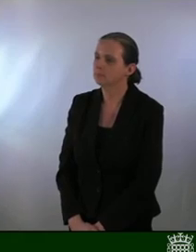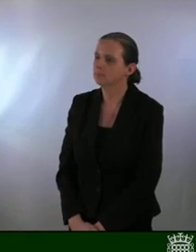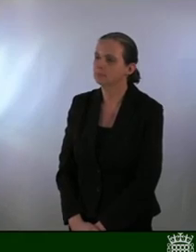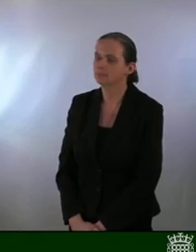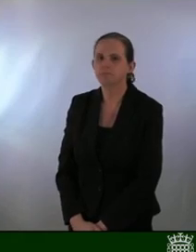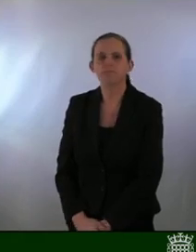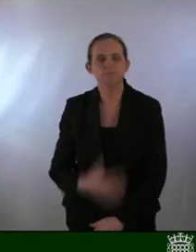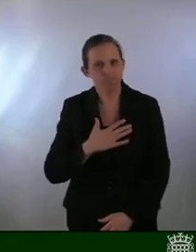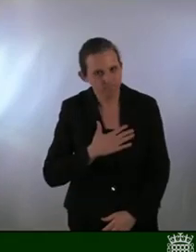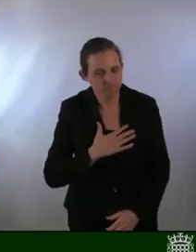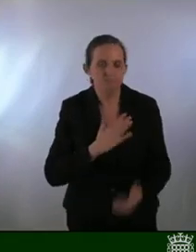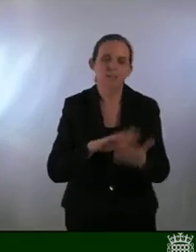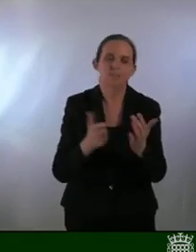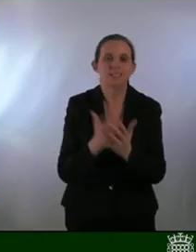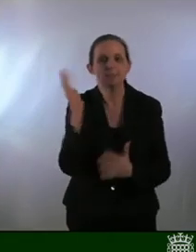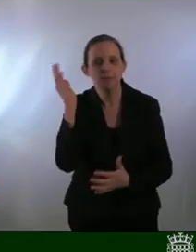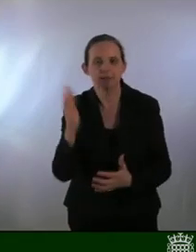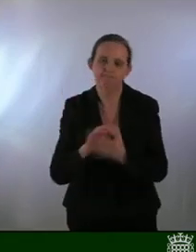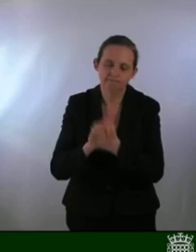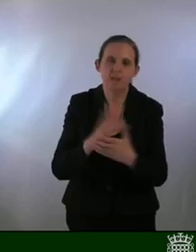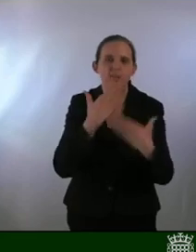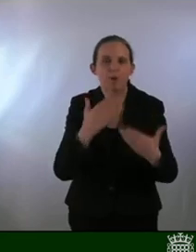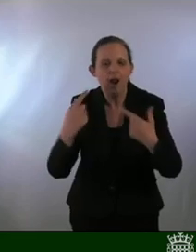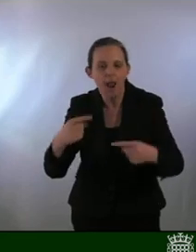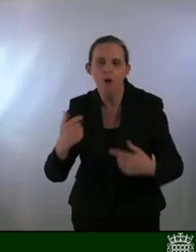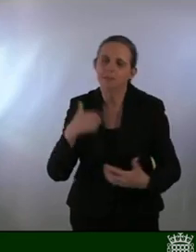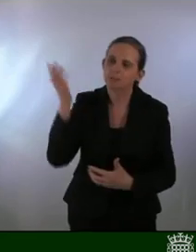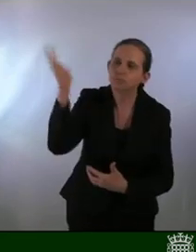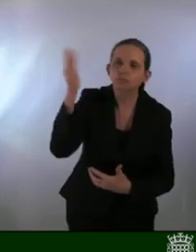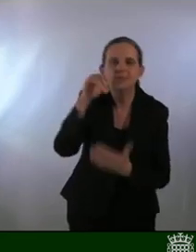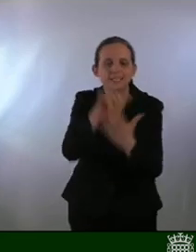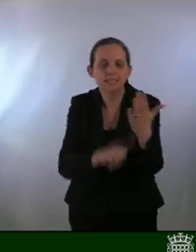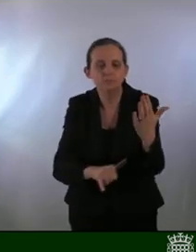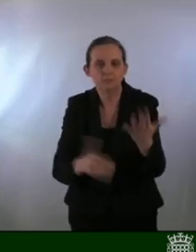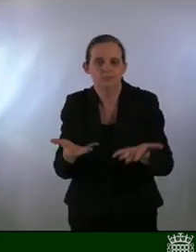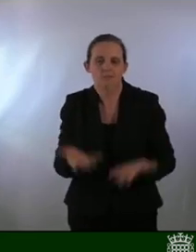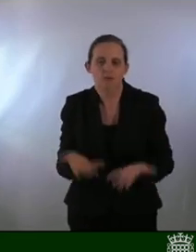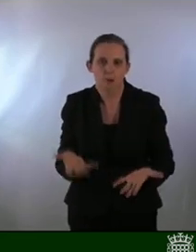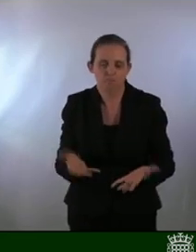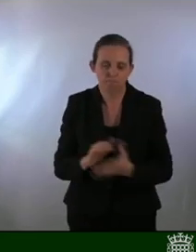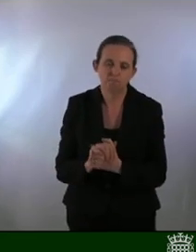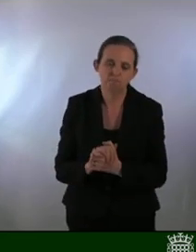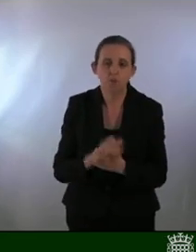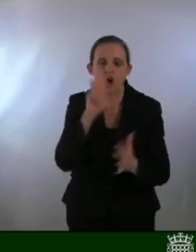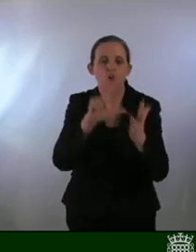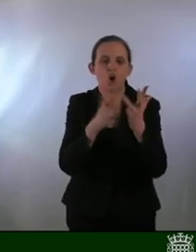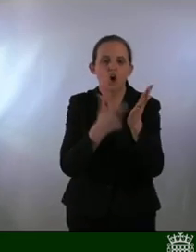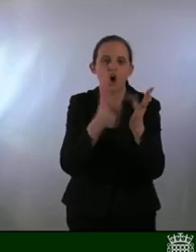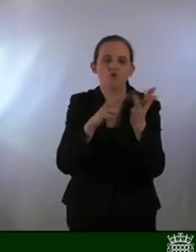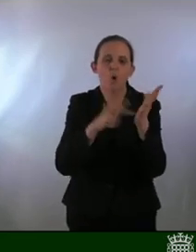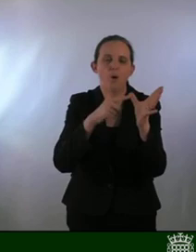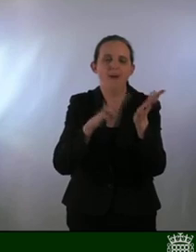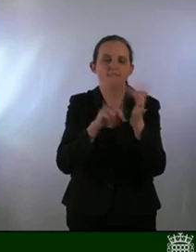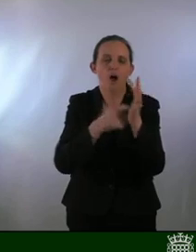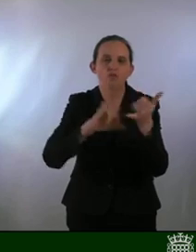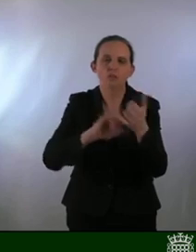Mr. Speaker, thank you for allowing me to make a statement at this time. Mr. Speaker, the coronavirus pandemic is the